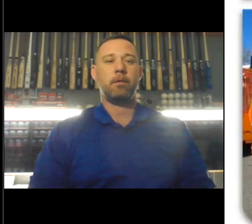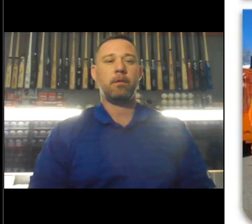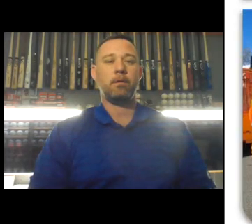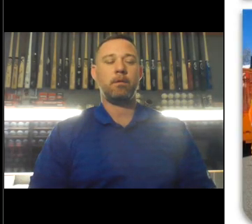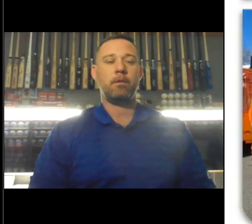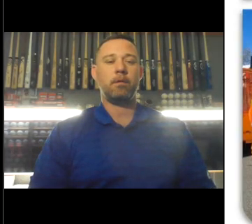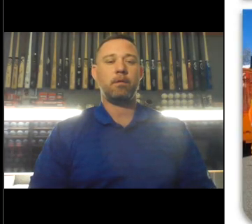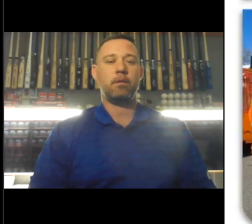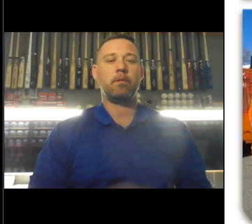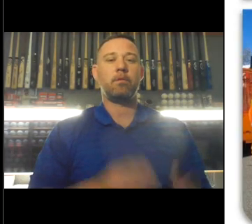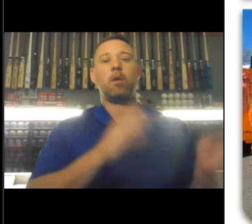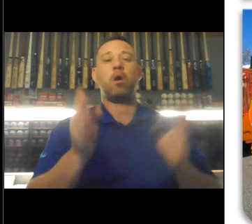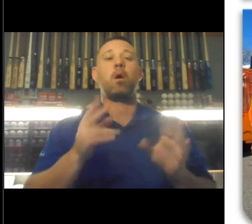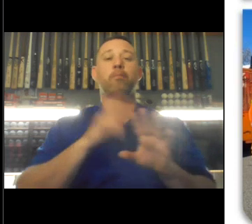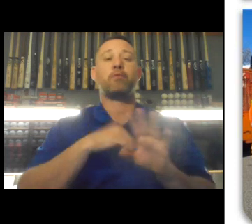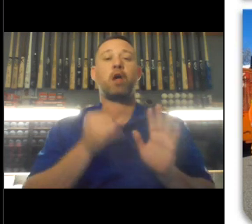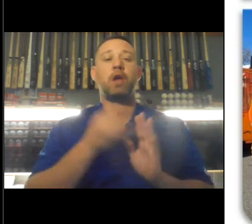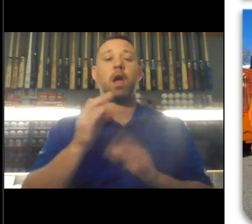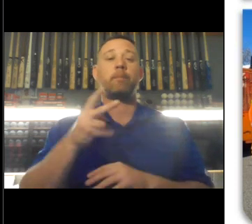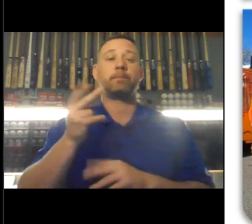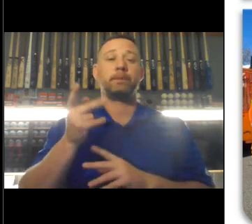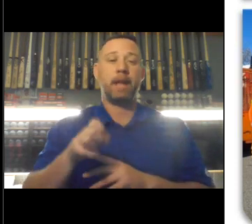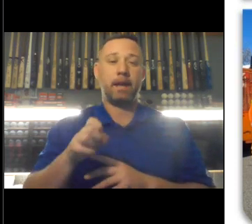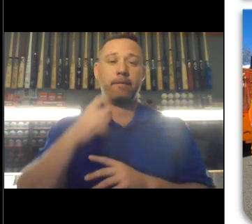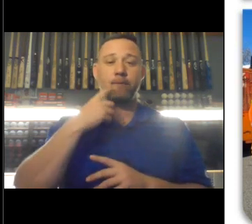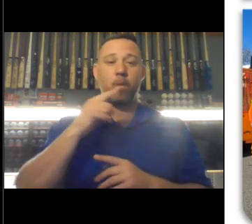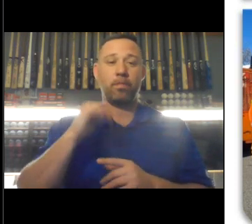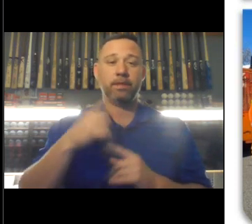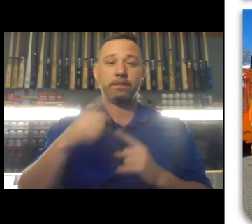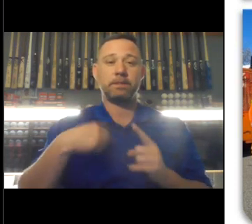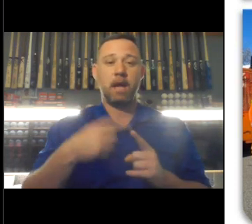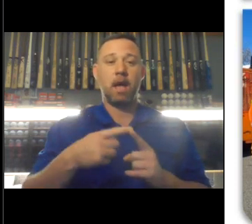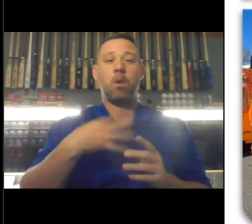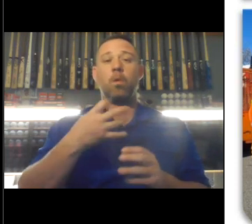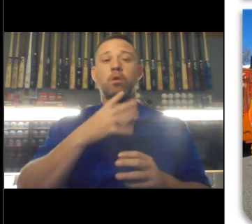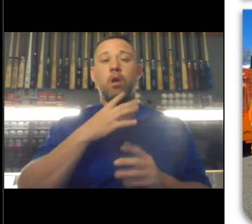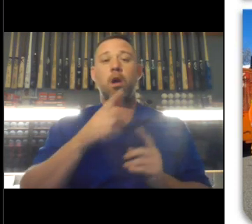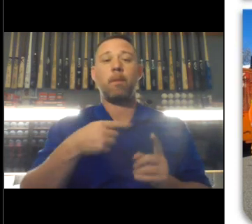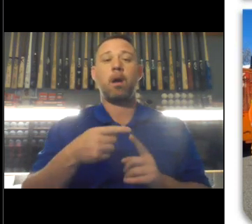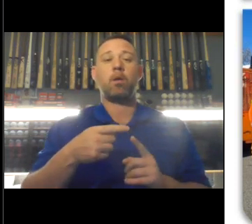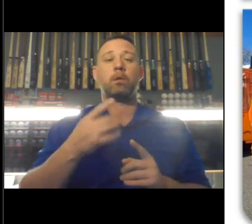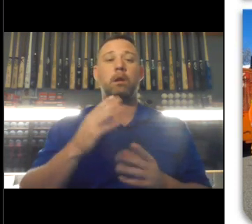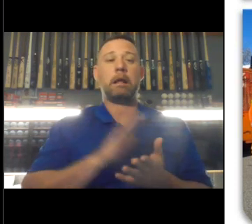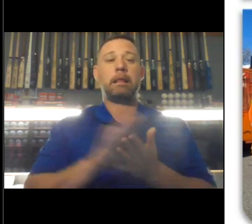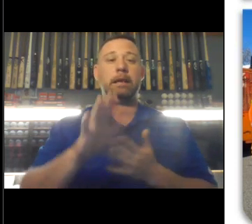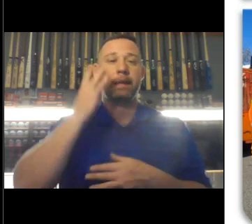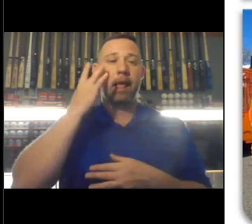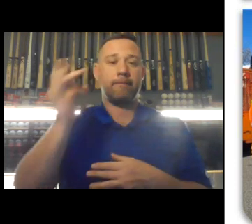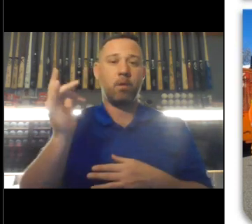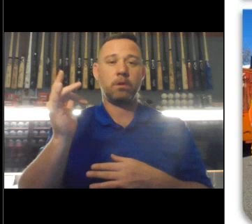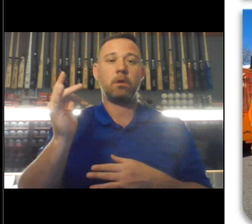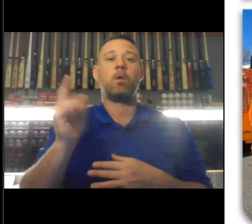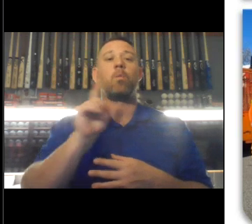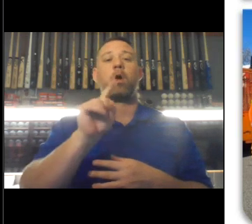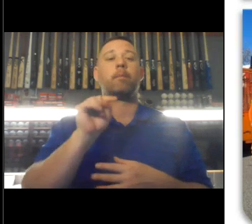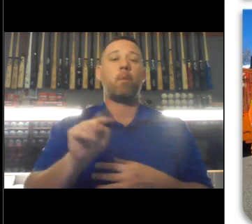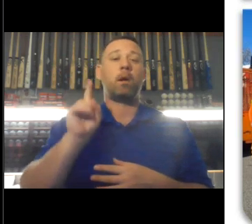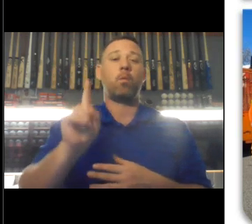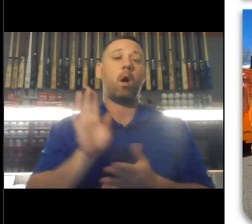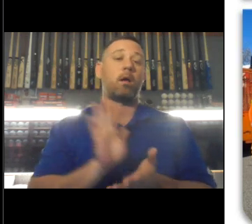here we go. For our project update this cycle, I wanted to talk a little bit about Clean California, which is a $1.1